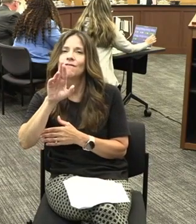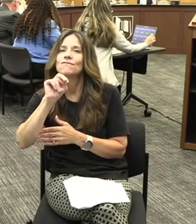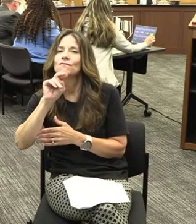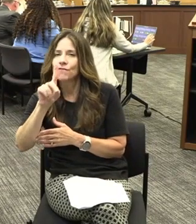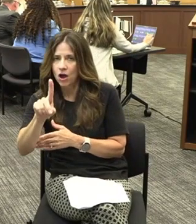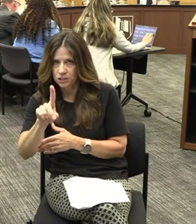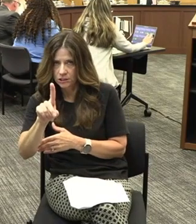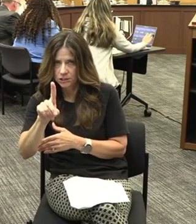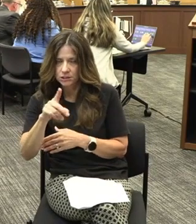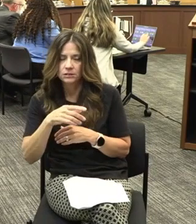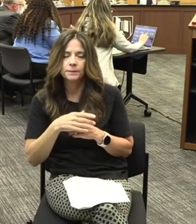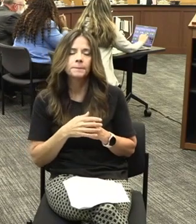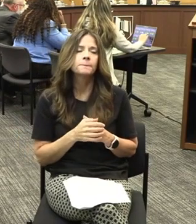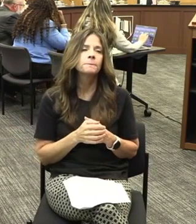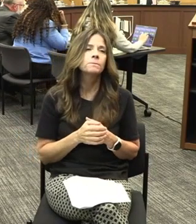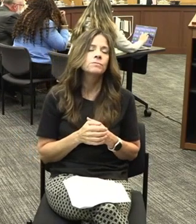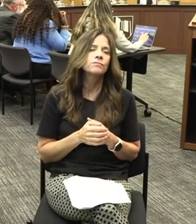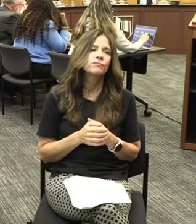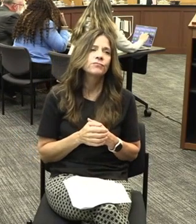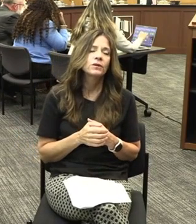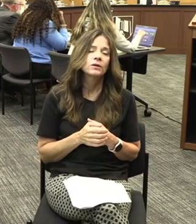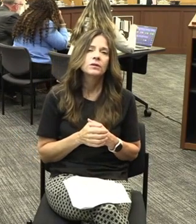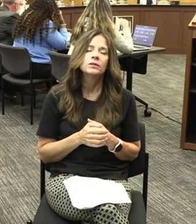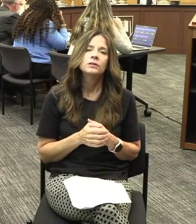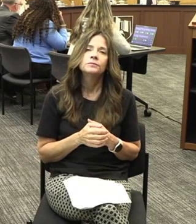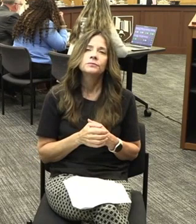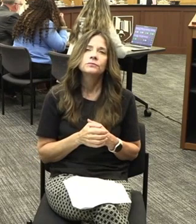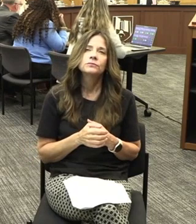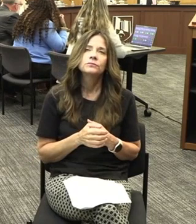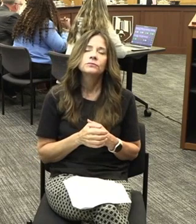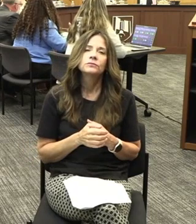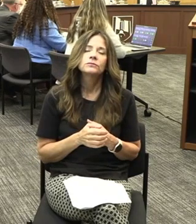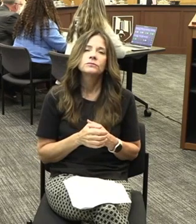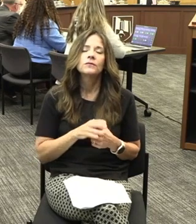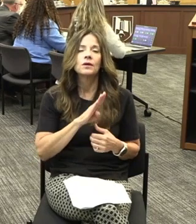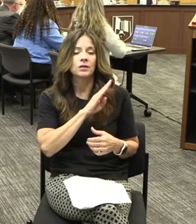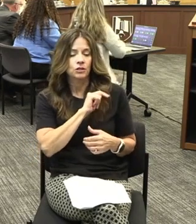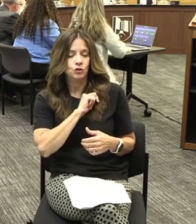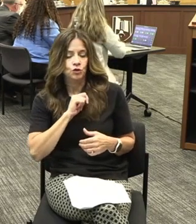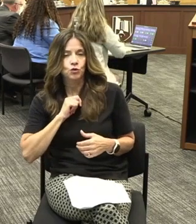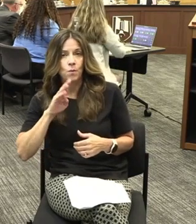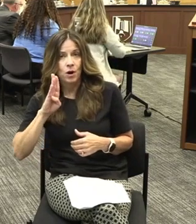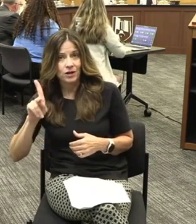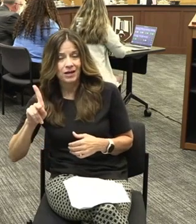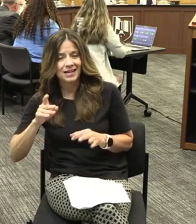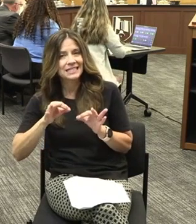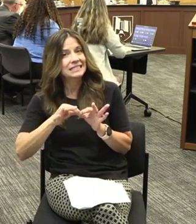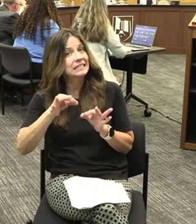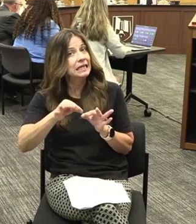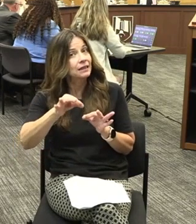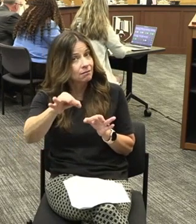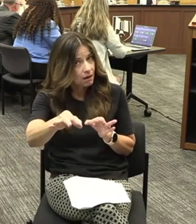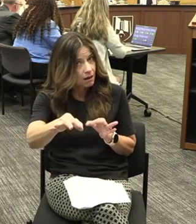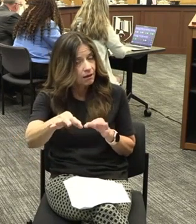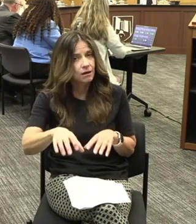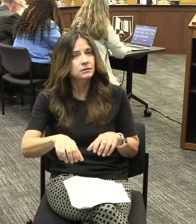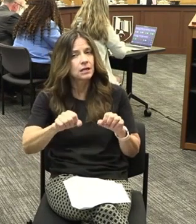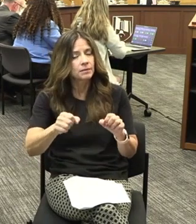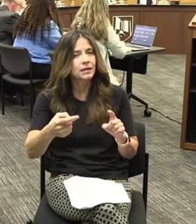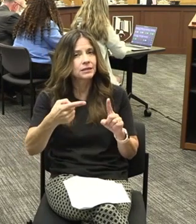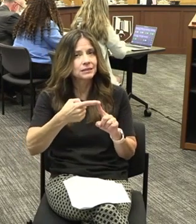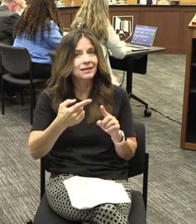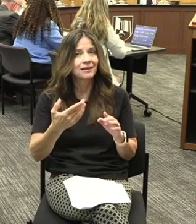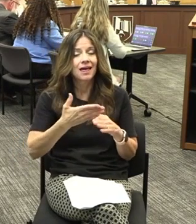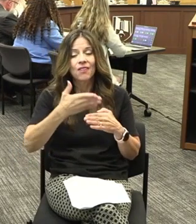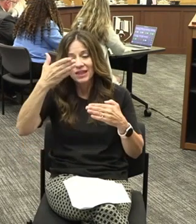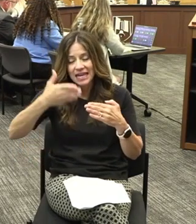amended. Got it. So it's double. So I guess we can delay and adopt it up until the end of the first quarter,